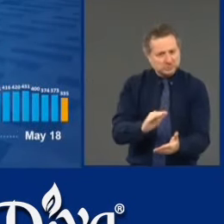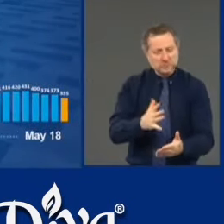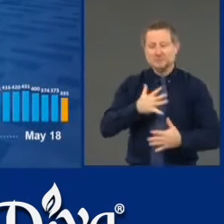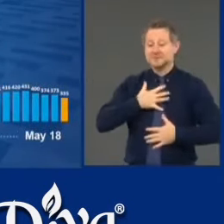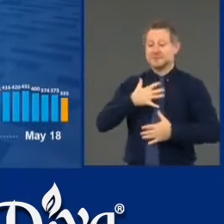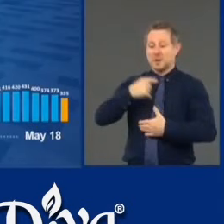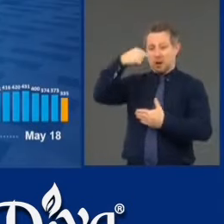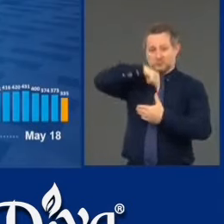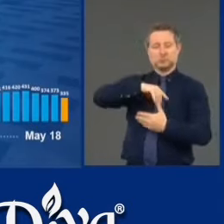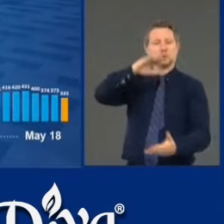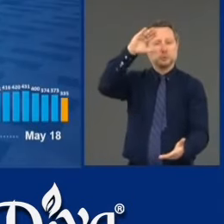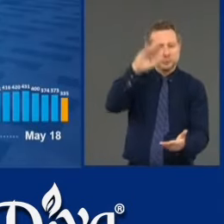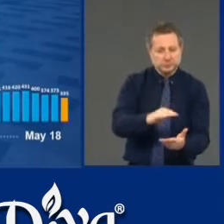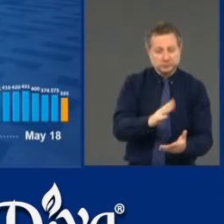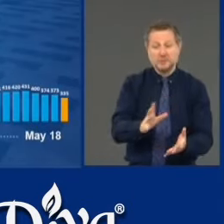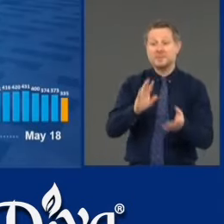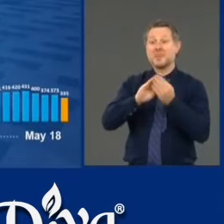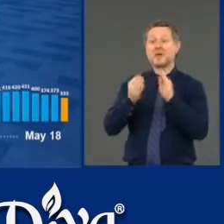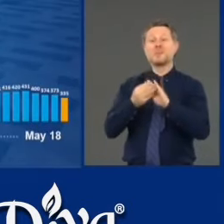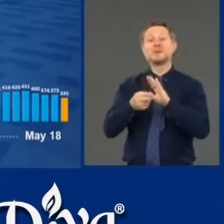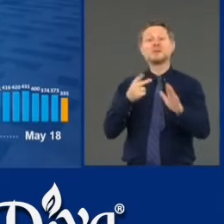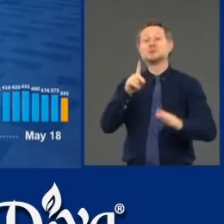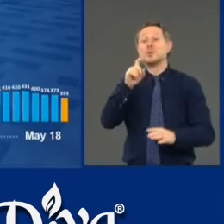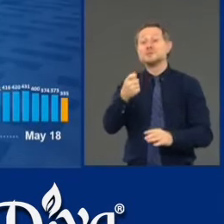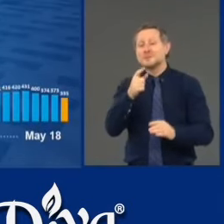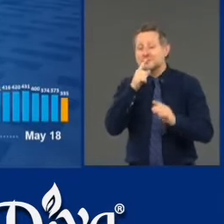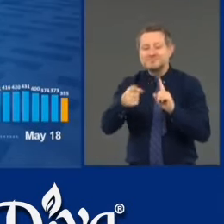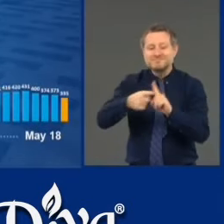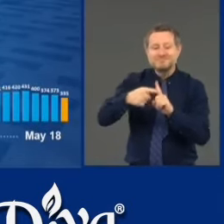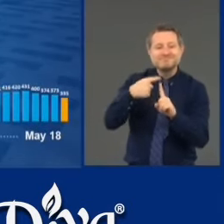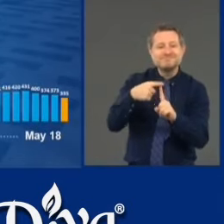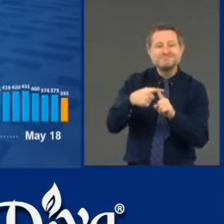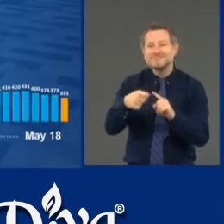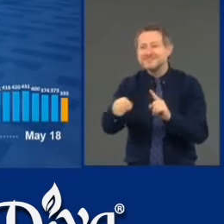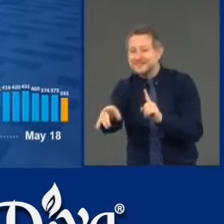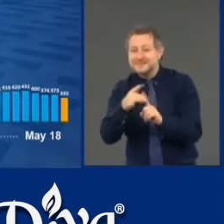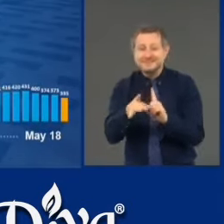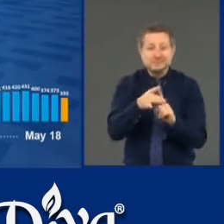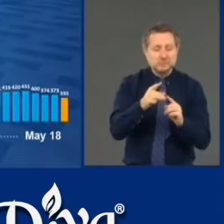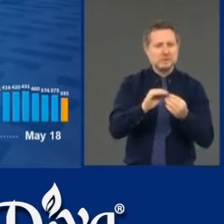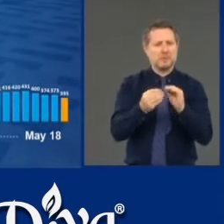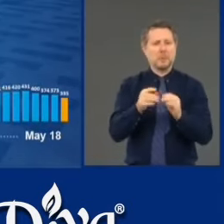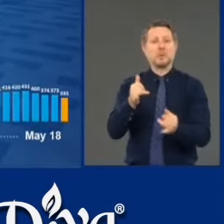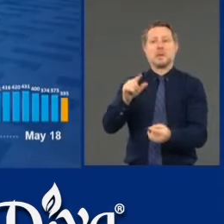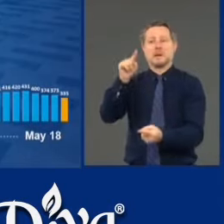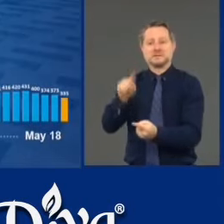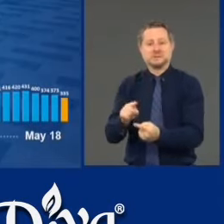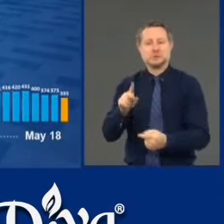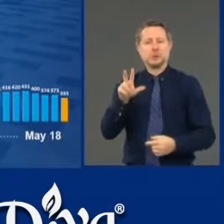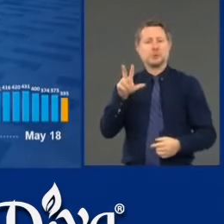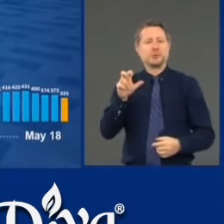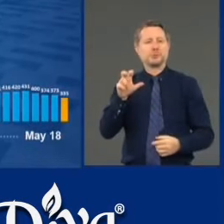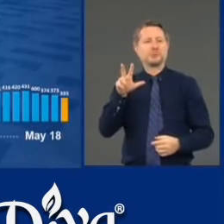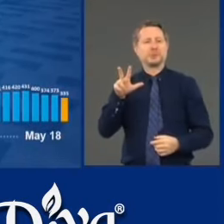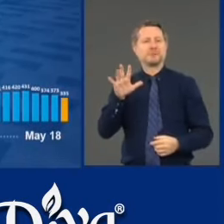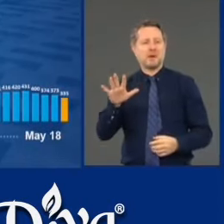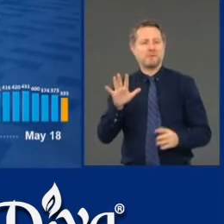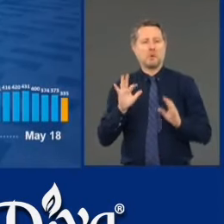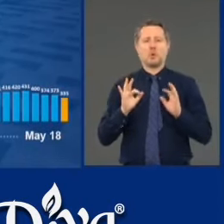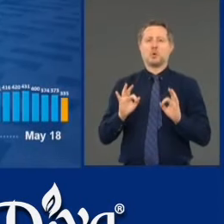is an important number that we track, down again, 335. That's on a system